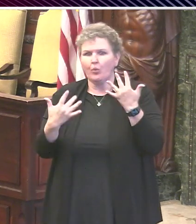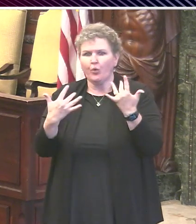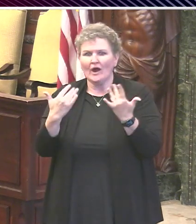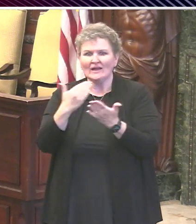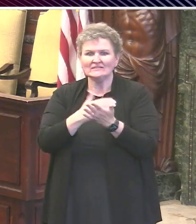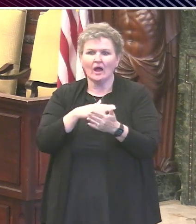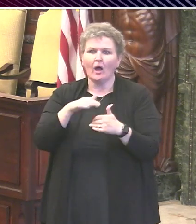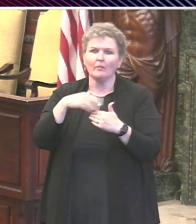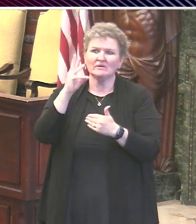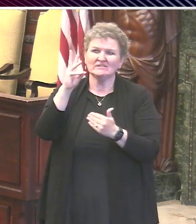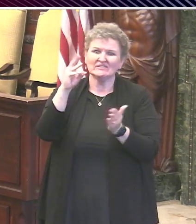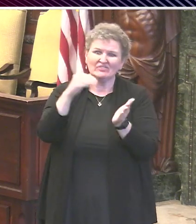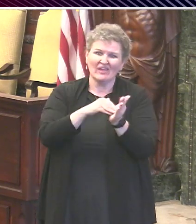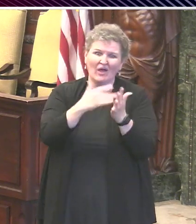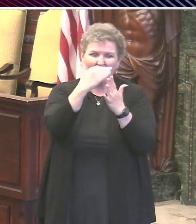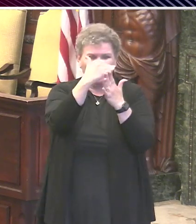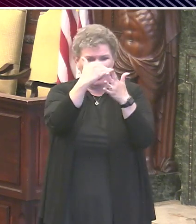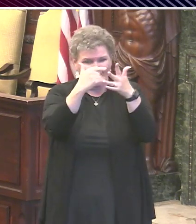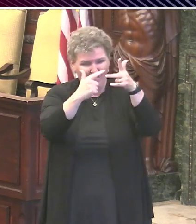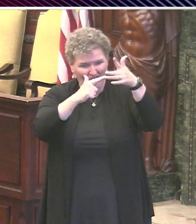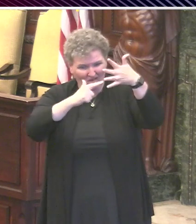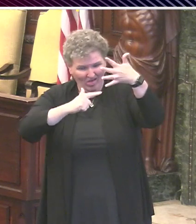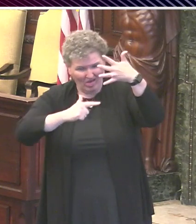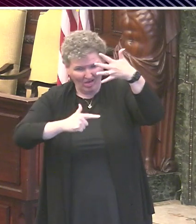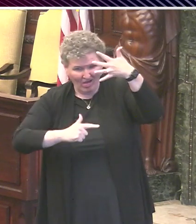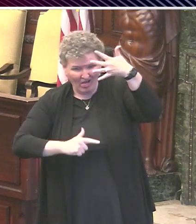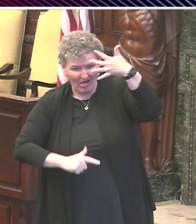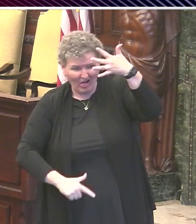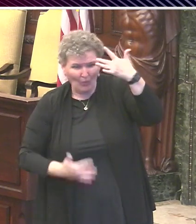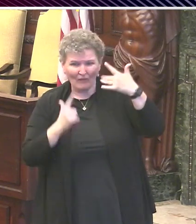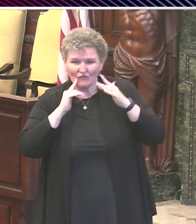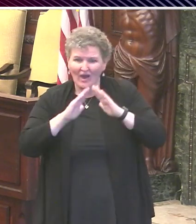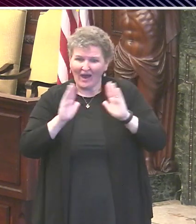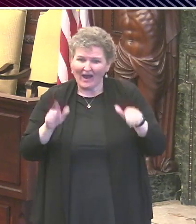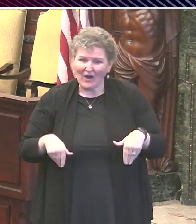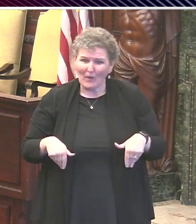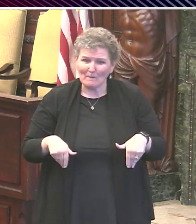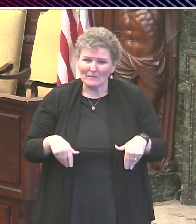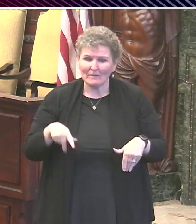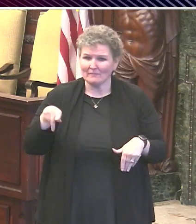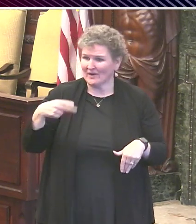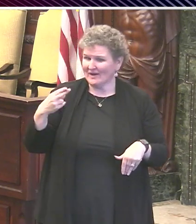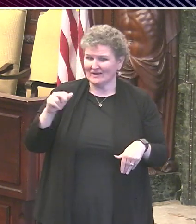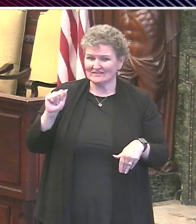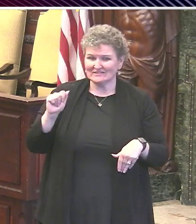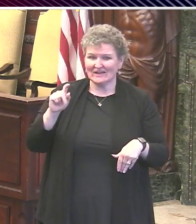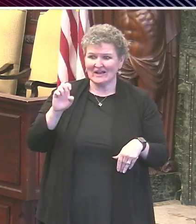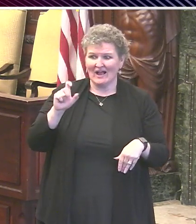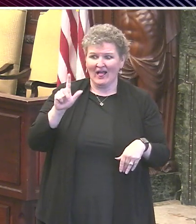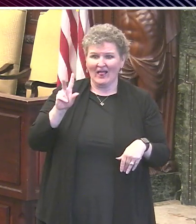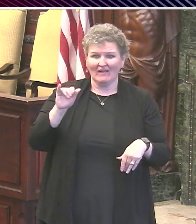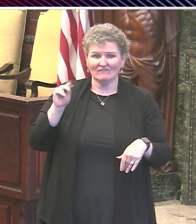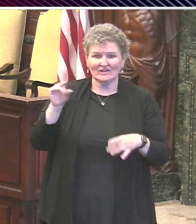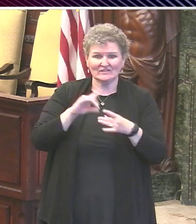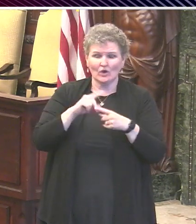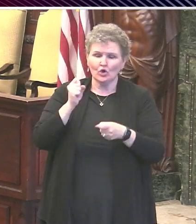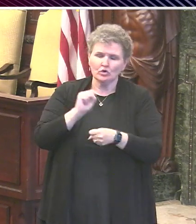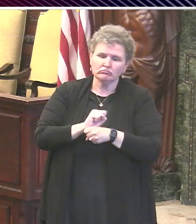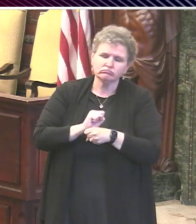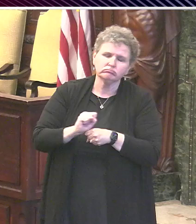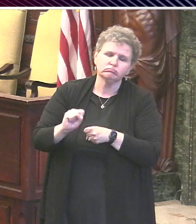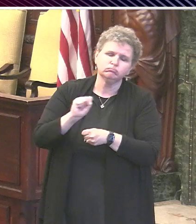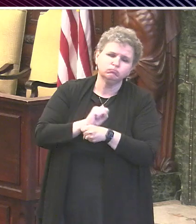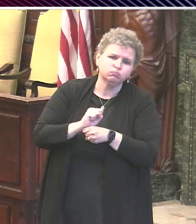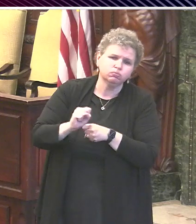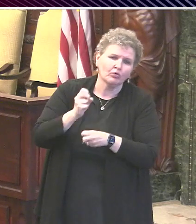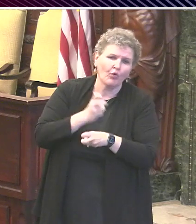have been dutifully waiting for housing opportunities. A lot of the PHA, and Kelvin can illuminate, a lot of the PHA properties have to